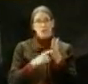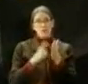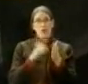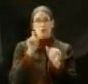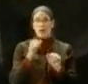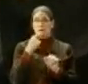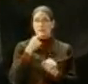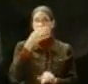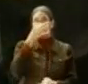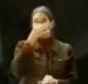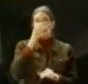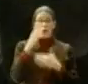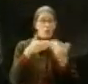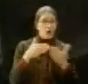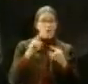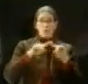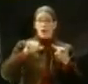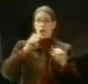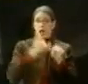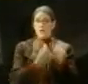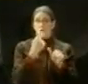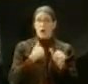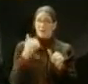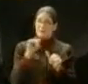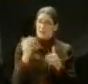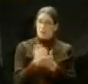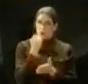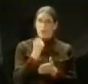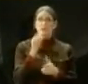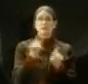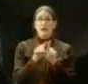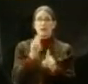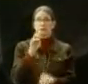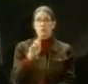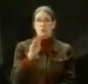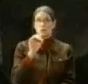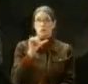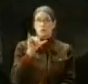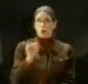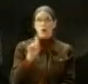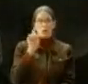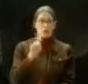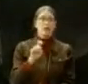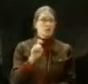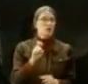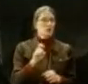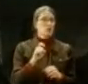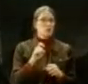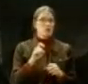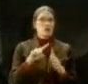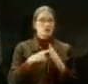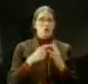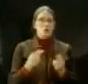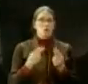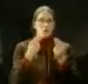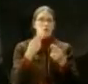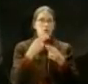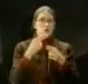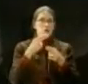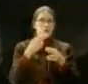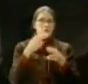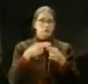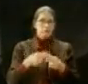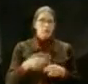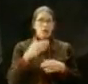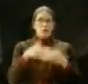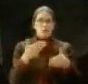stinks or does what, but everybody else had the same opportunity as Mr. Bolus. Okay, I think we need to get back to the nomination process, and so we'll start